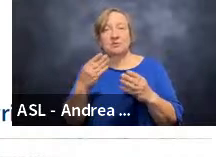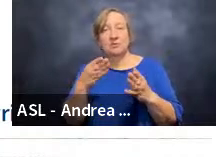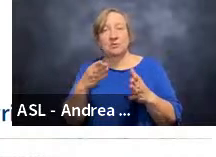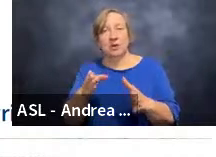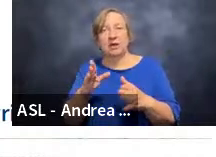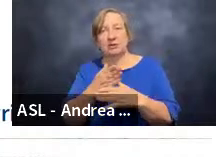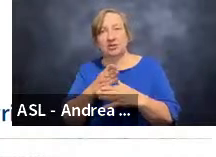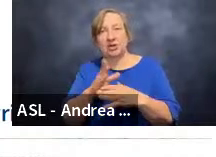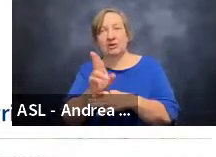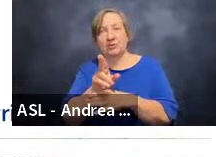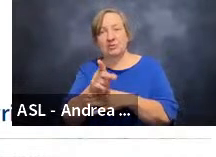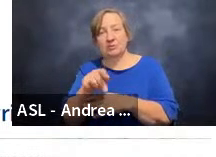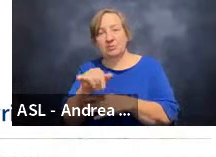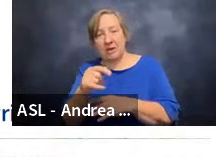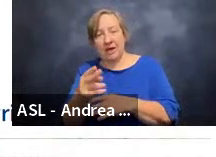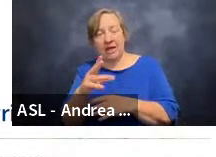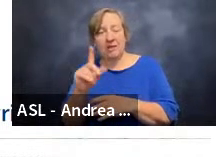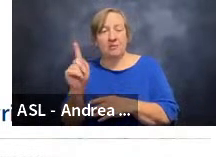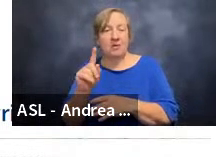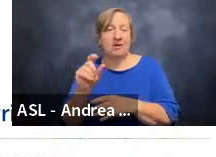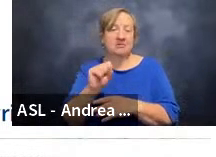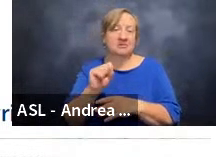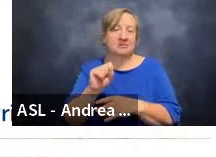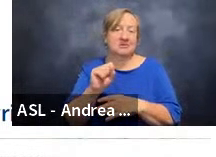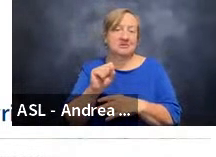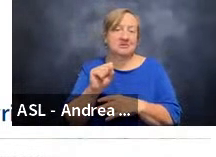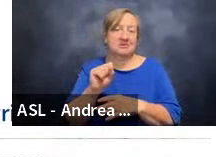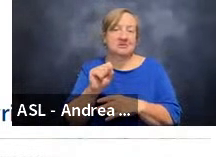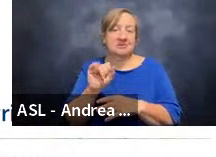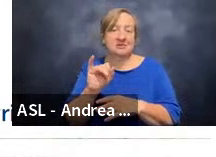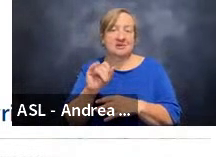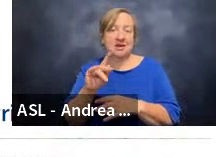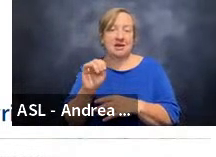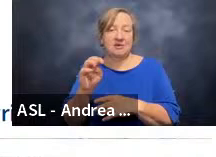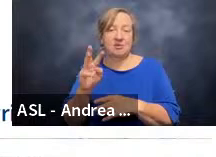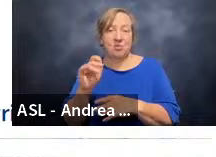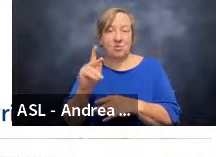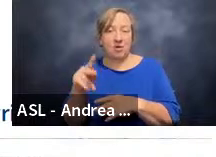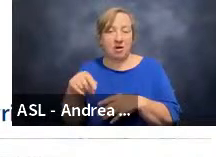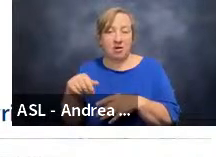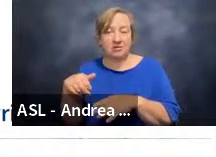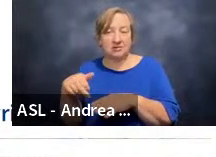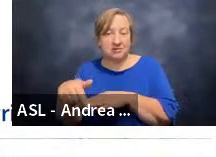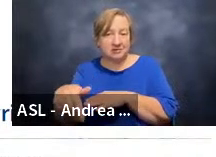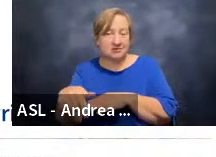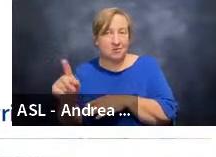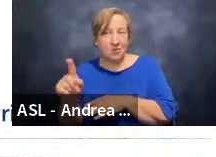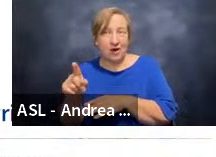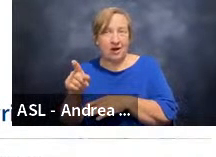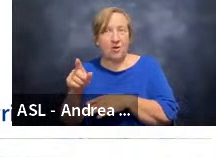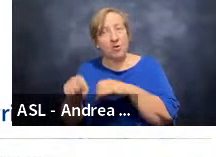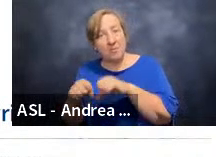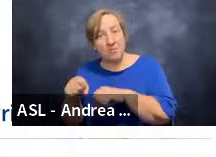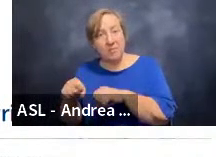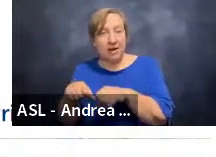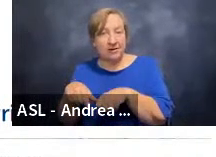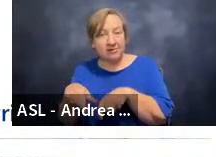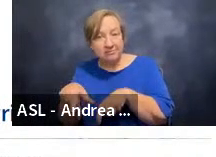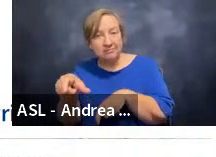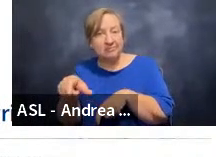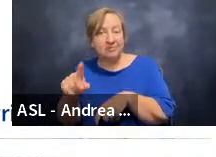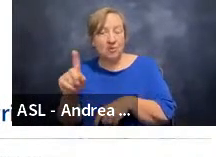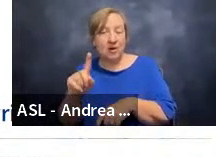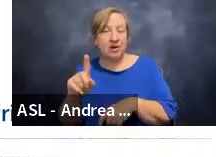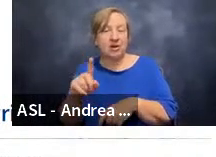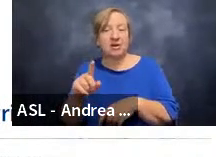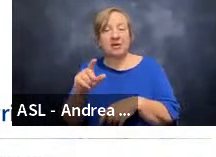where sidewalks are or where bikeways are, and not trying to delineate what those bike